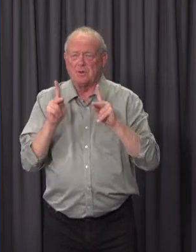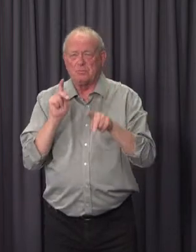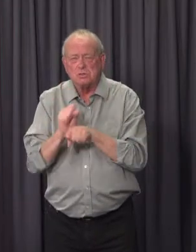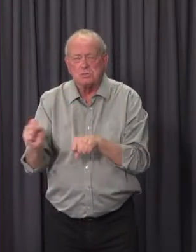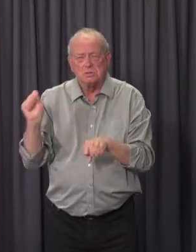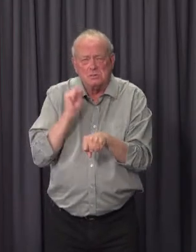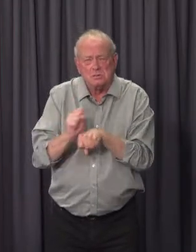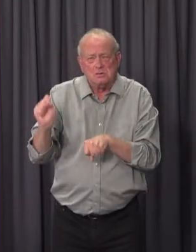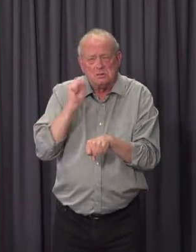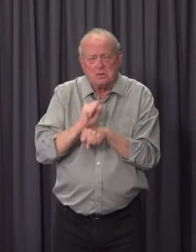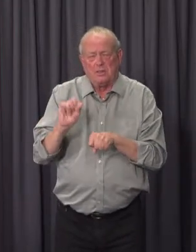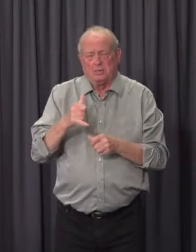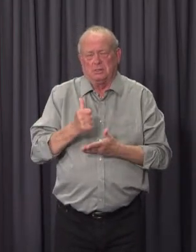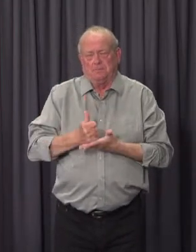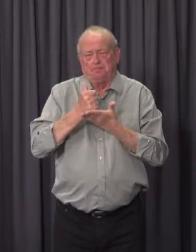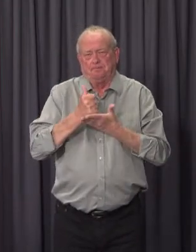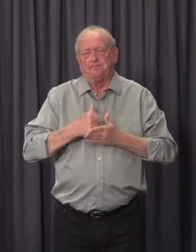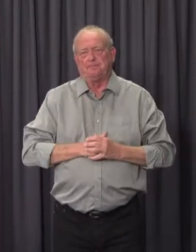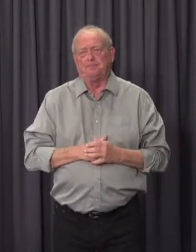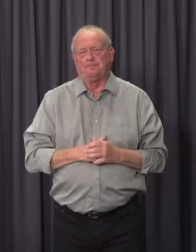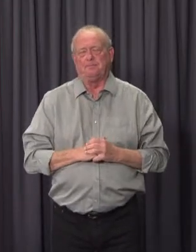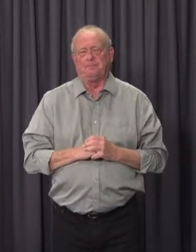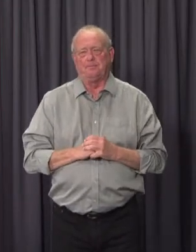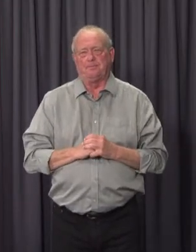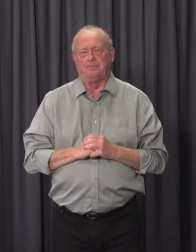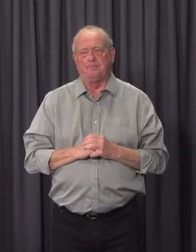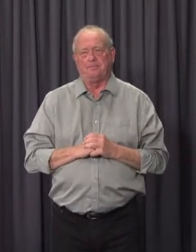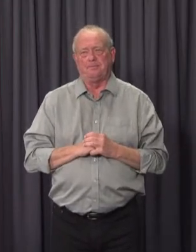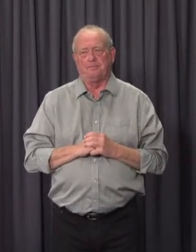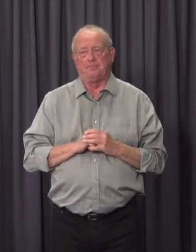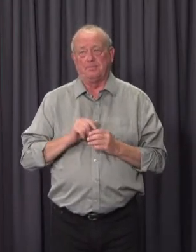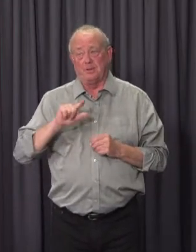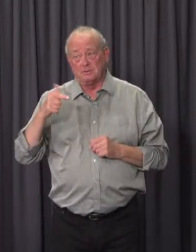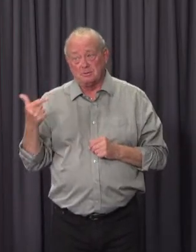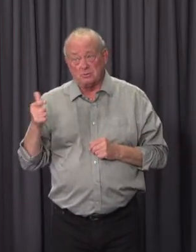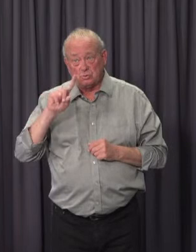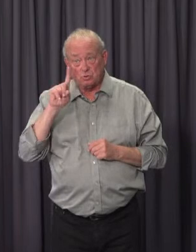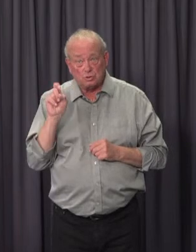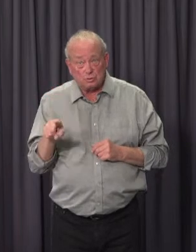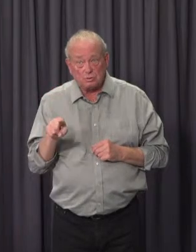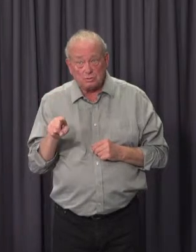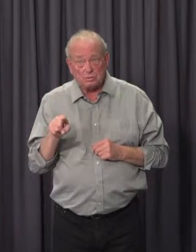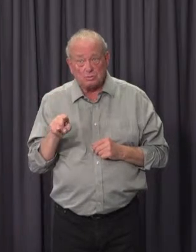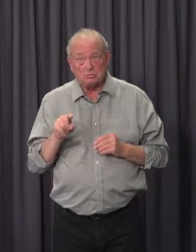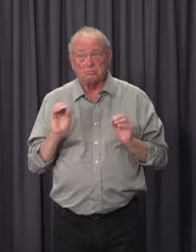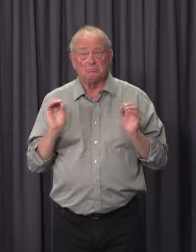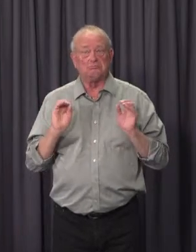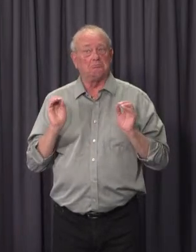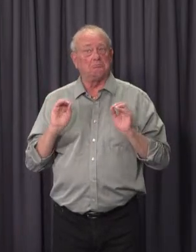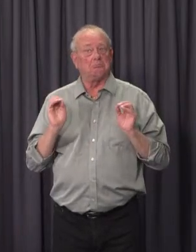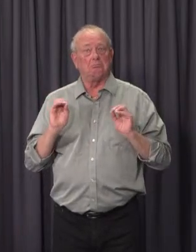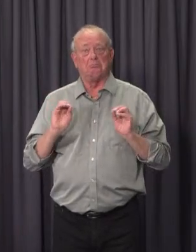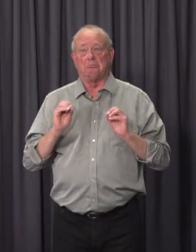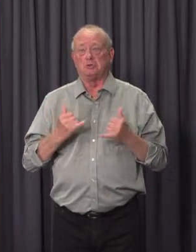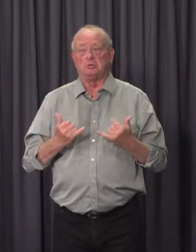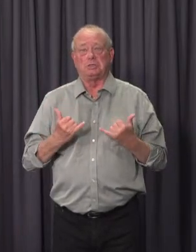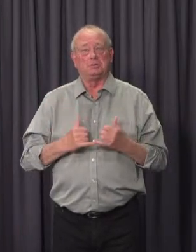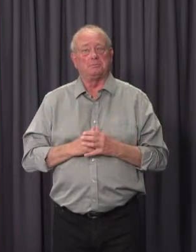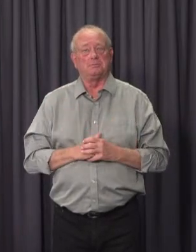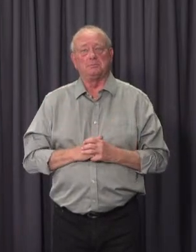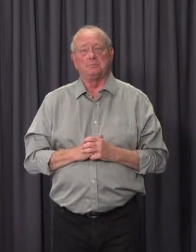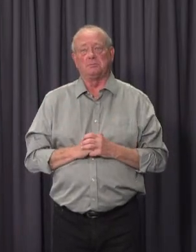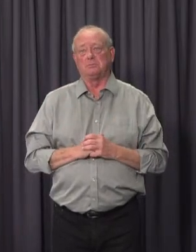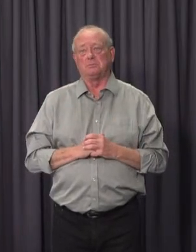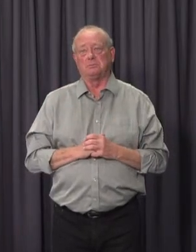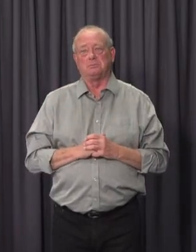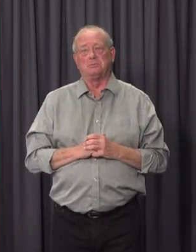Operator, do we have any more calls? There are no other questions on the phone at this time. That